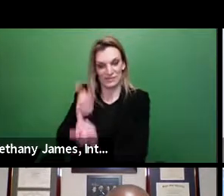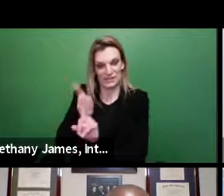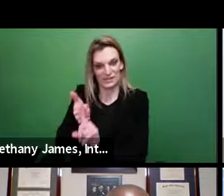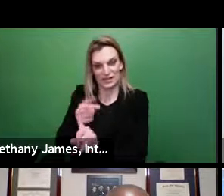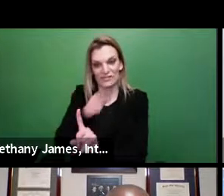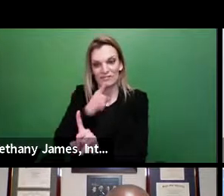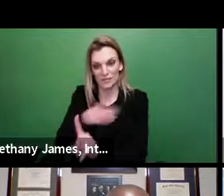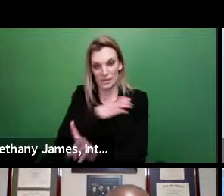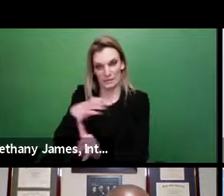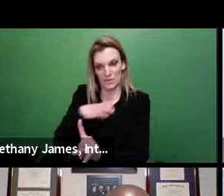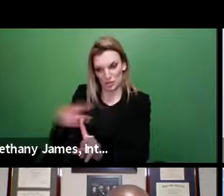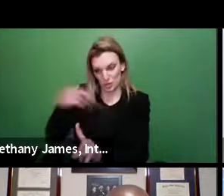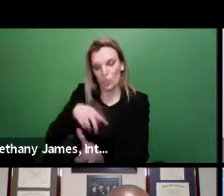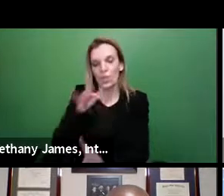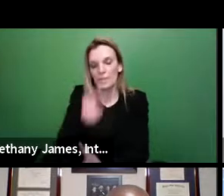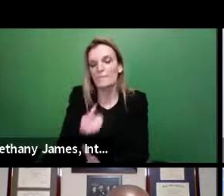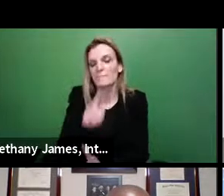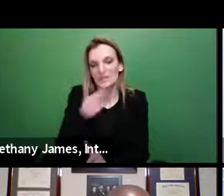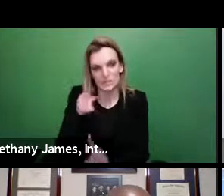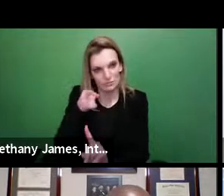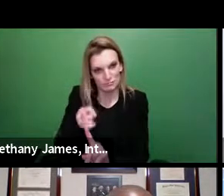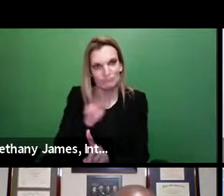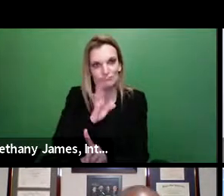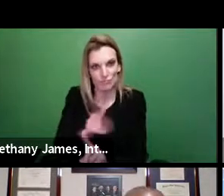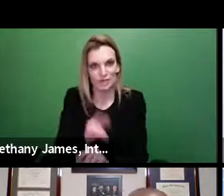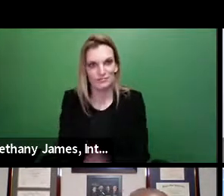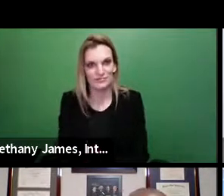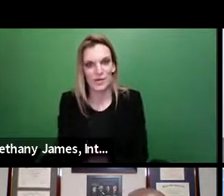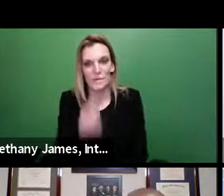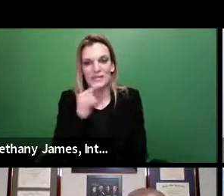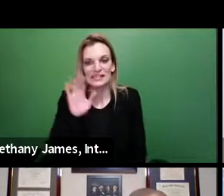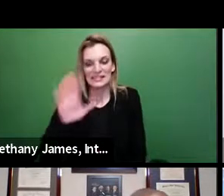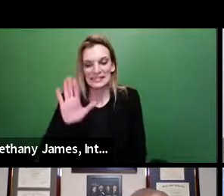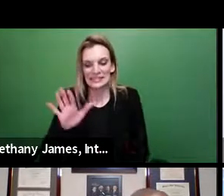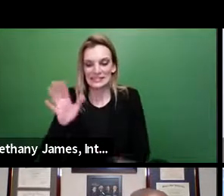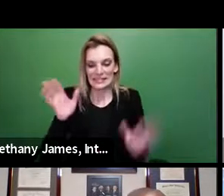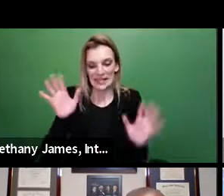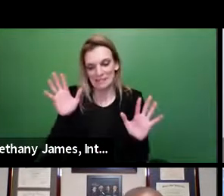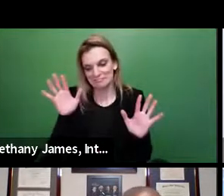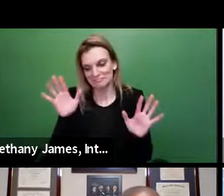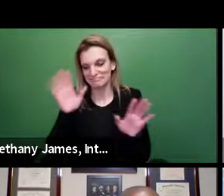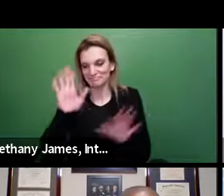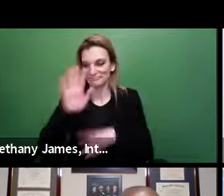going to miss his, shall we say, roughness around the edges.